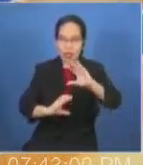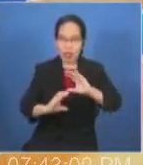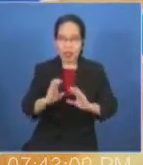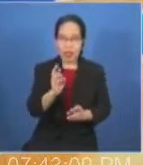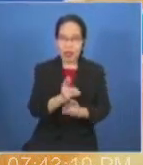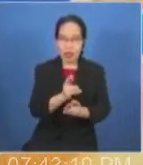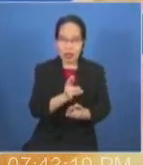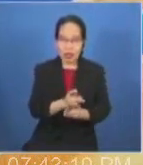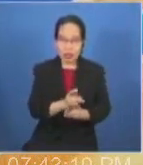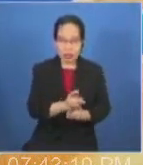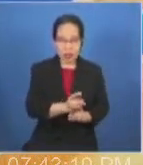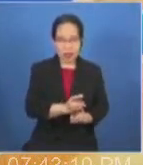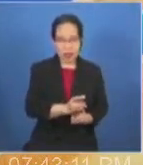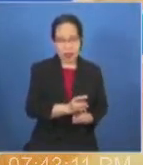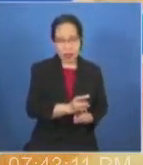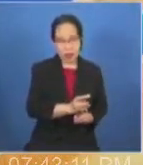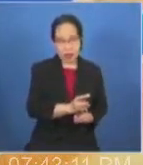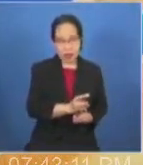water cycle.